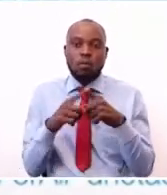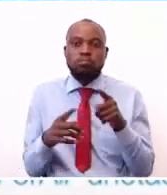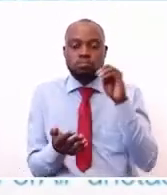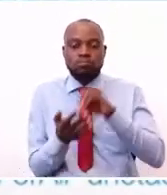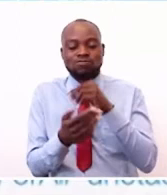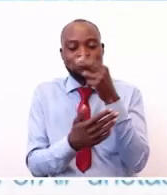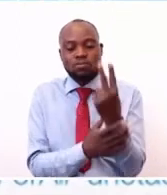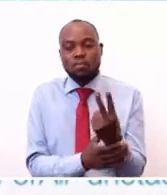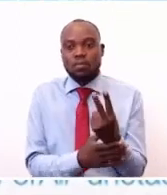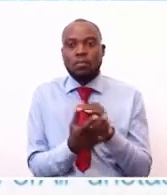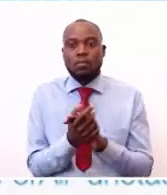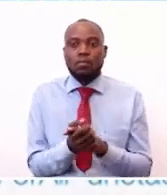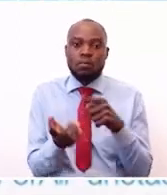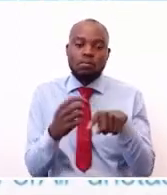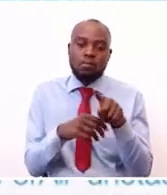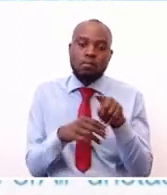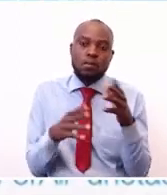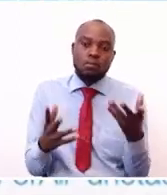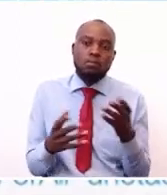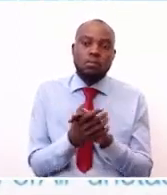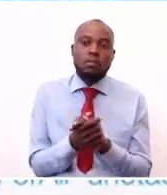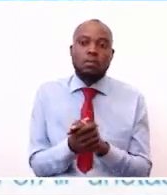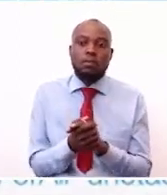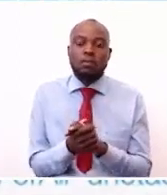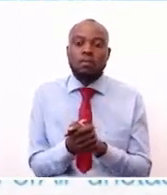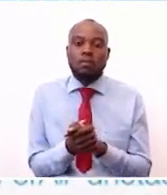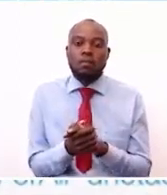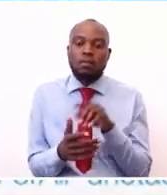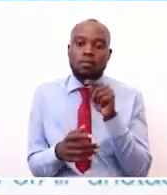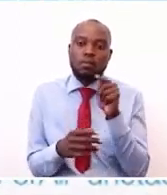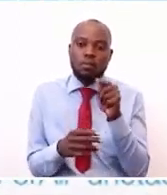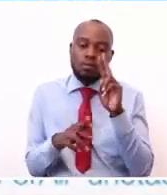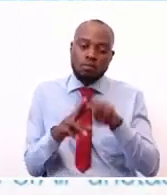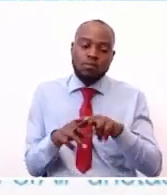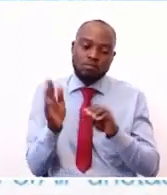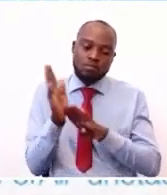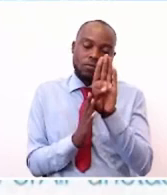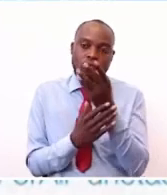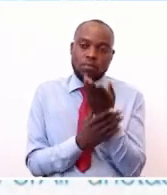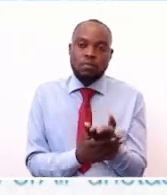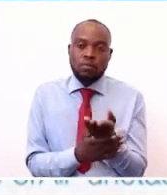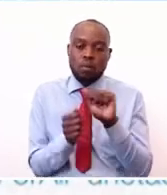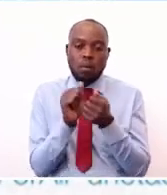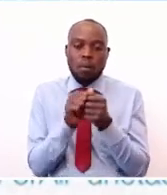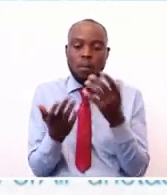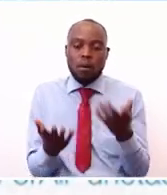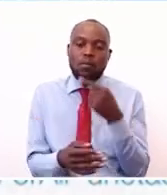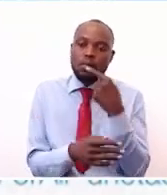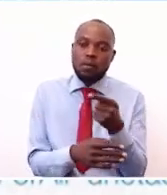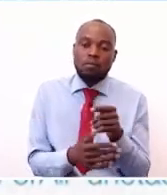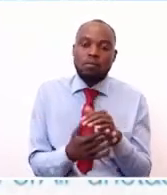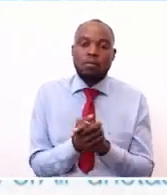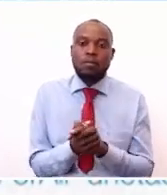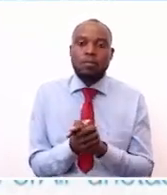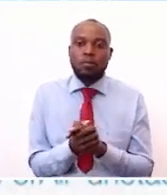the amount that goes to LICS and MICS would, of course, be very, very welcome. The problem is with that, of course, is that it's been